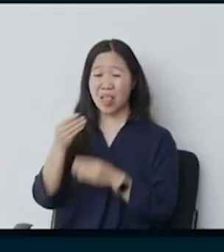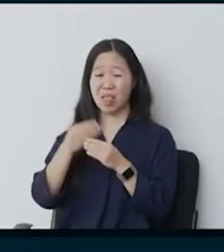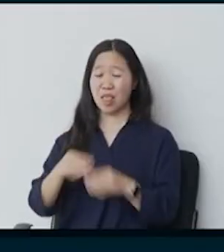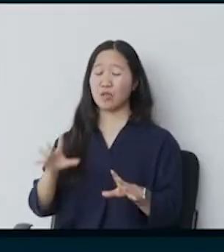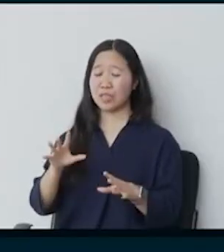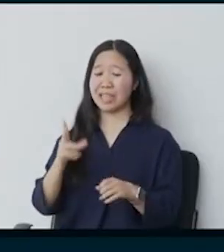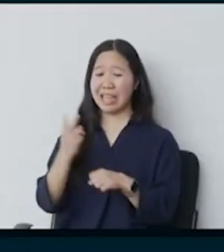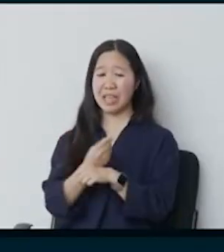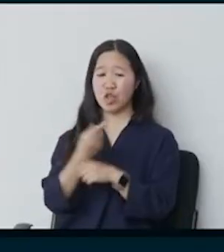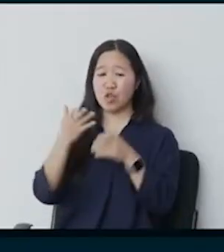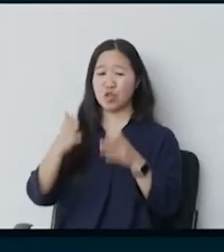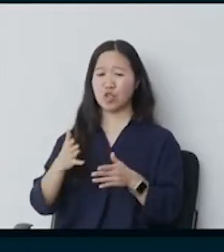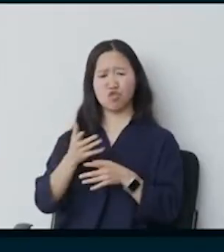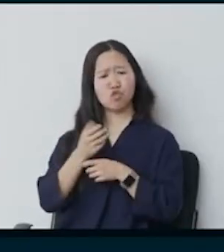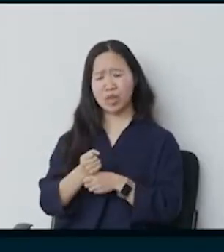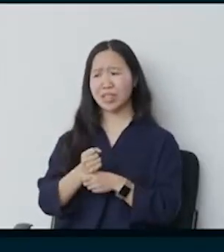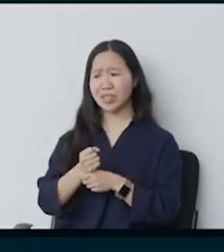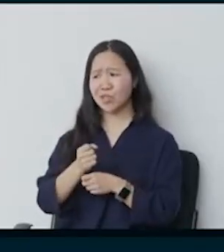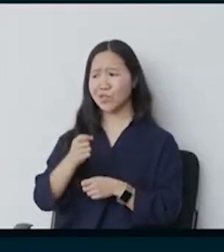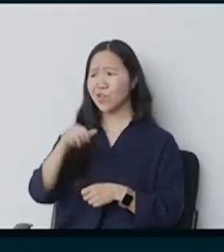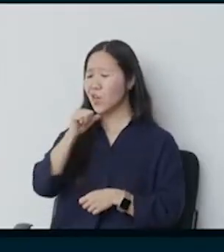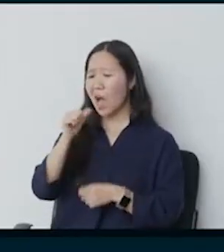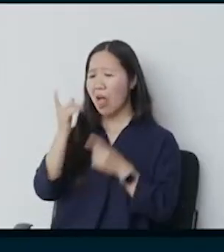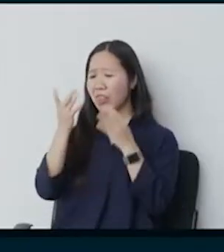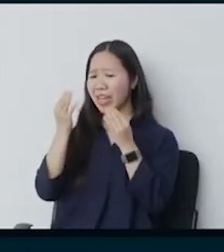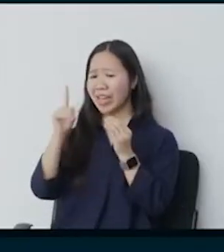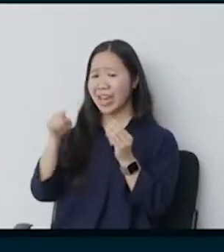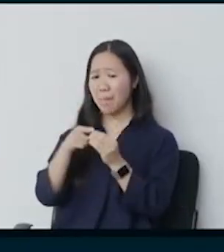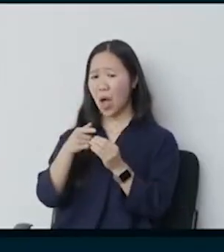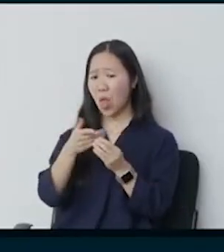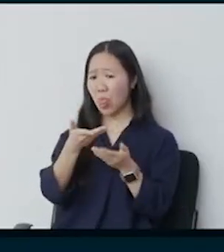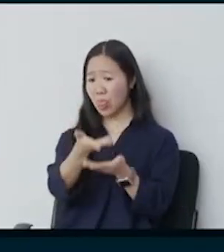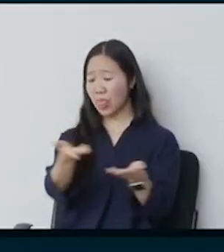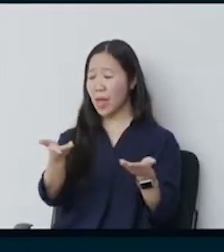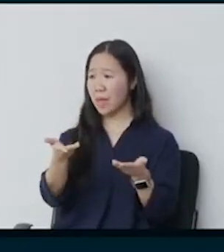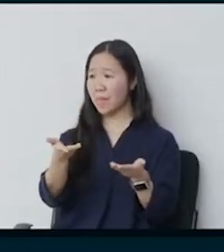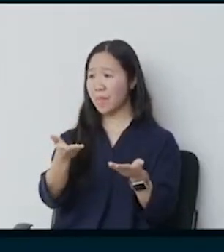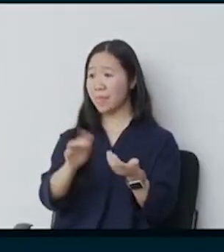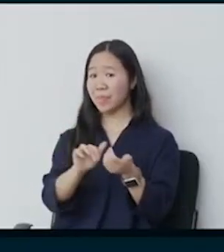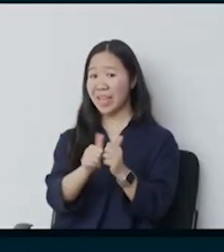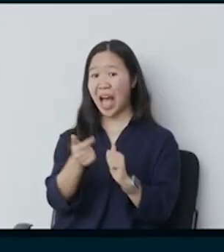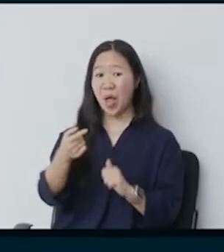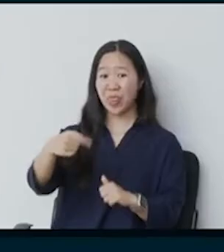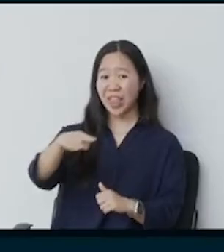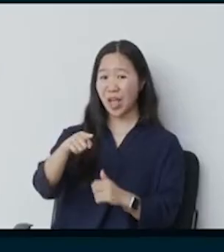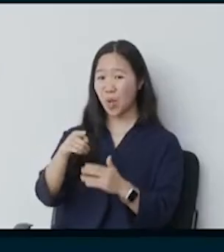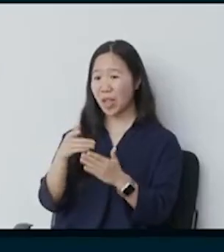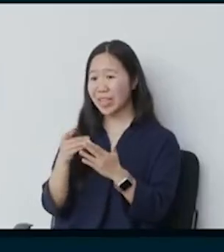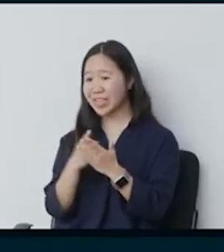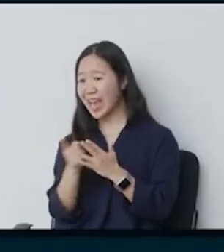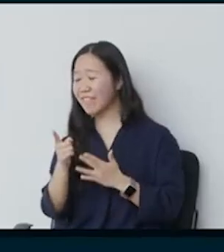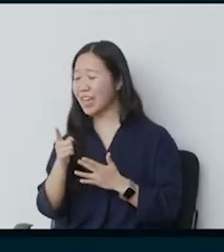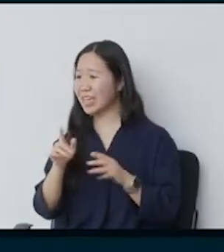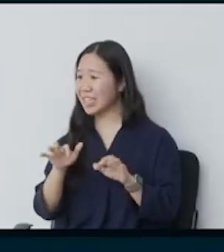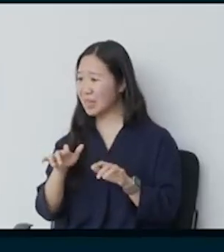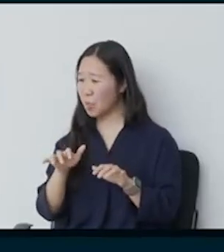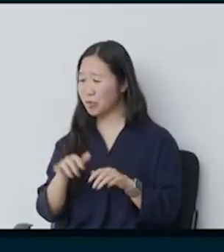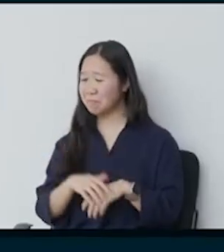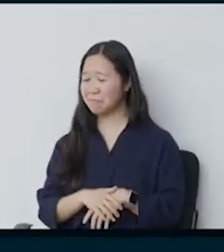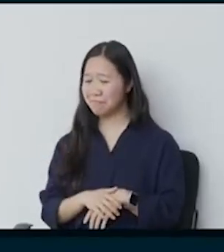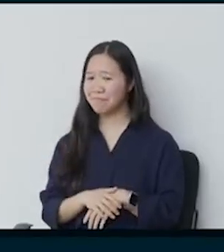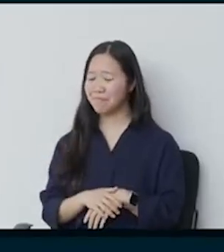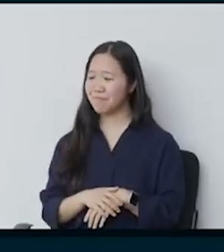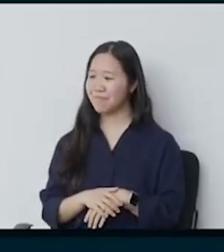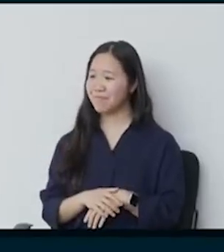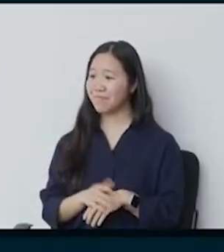trust when you're not thinking about them and the way the user navigates a keyboard. So the way that I like